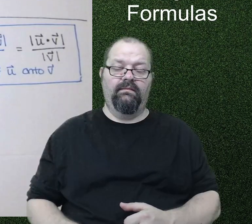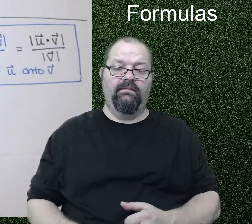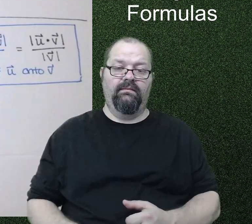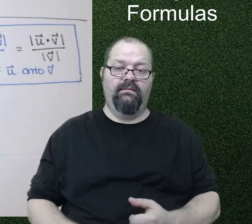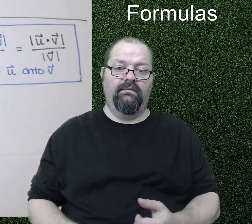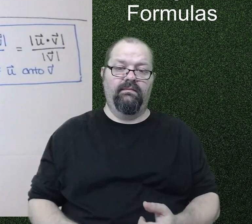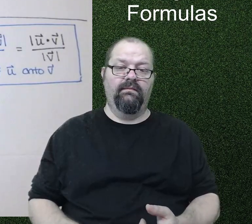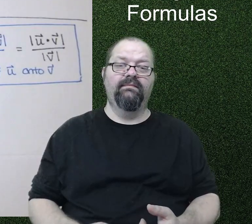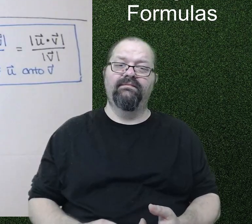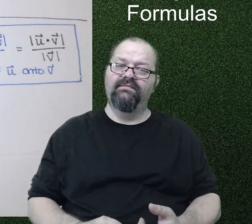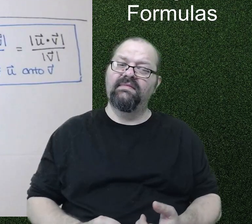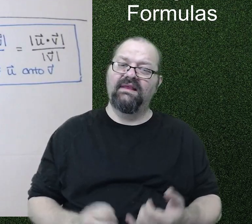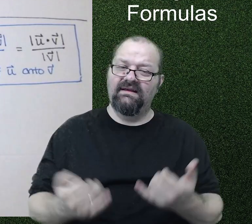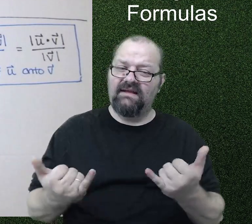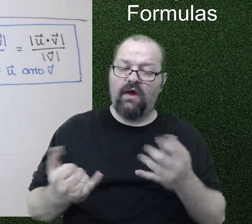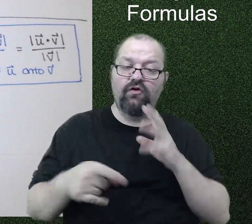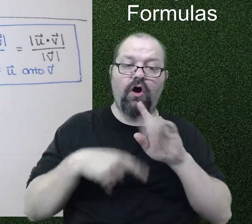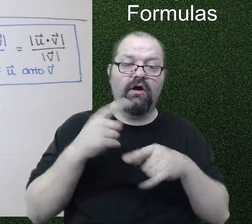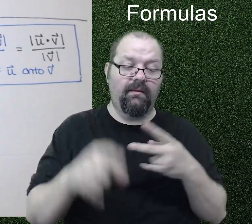I'm talking about a vector now.